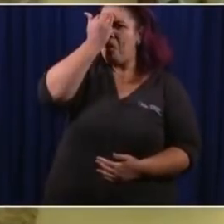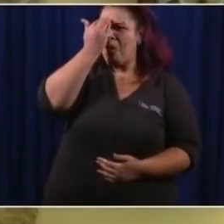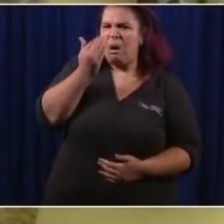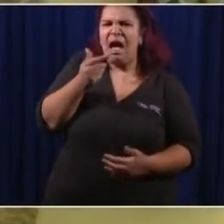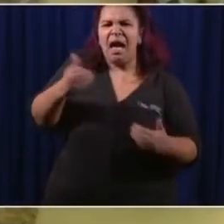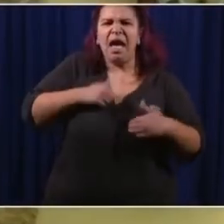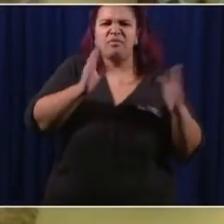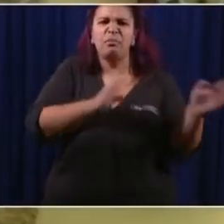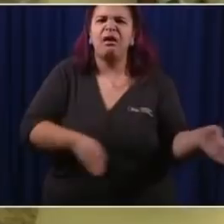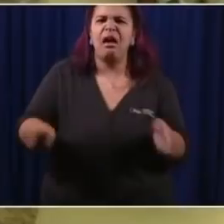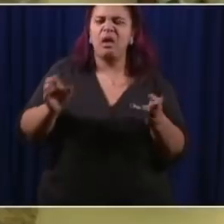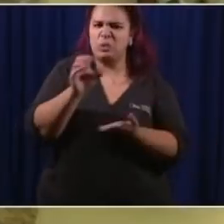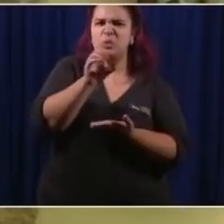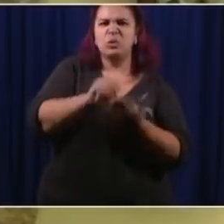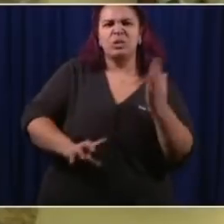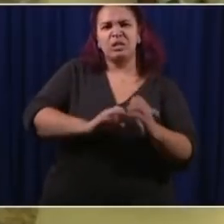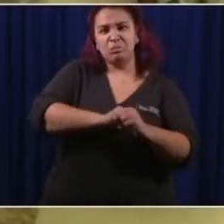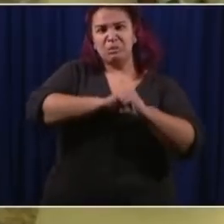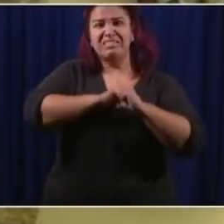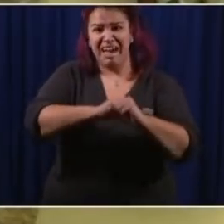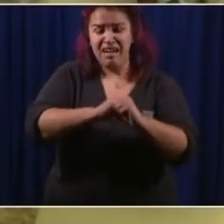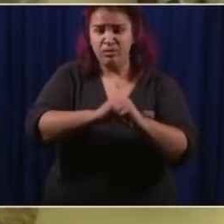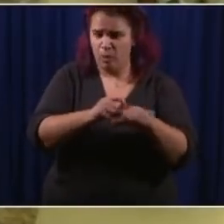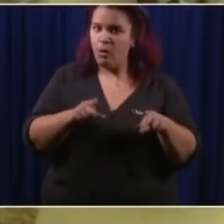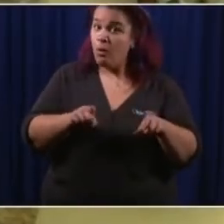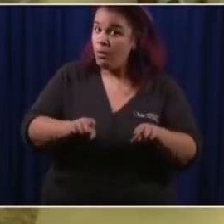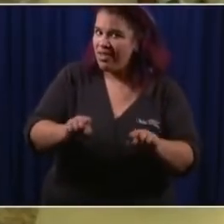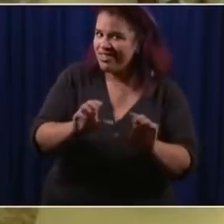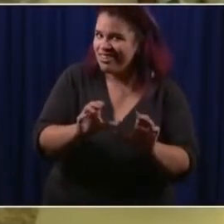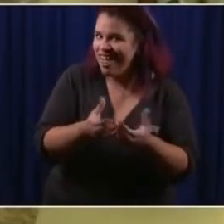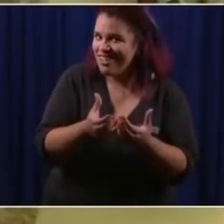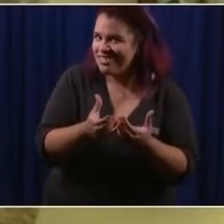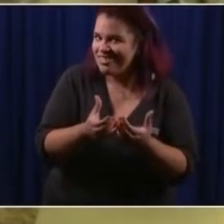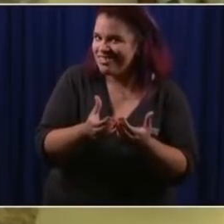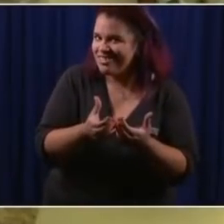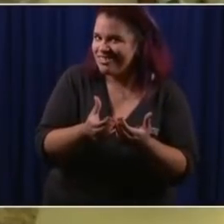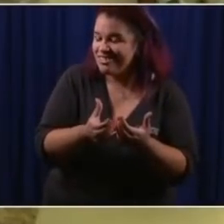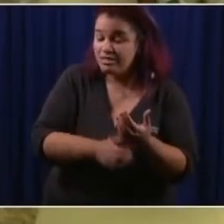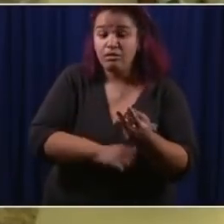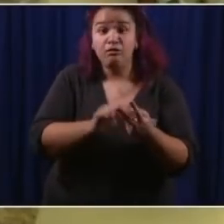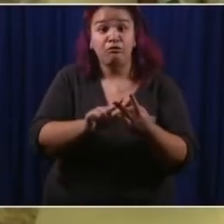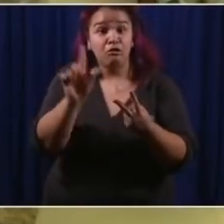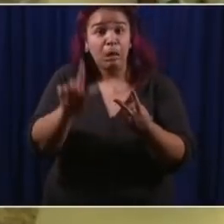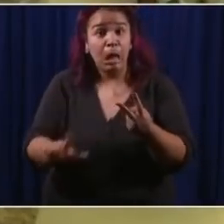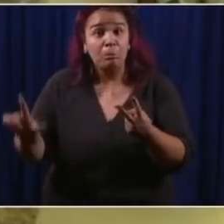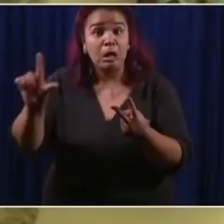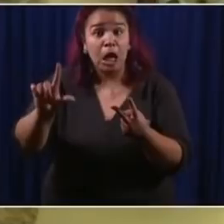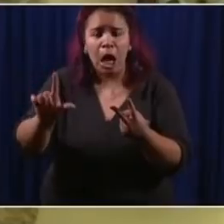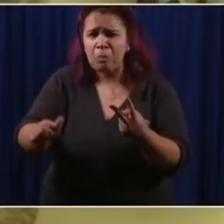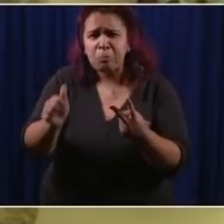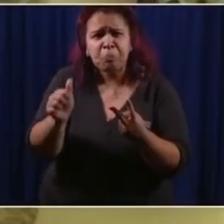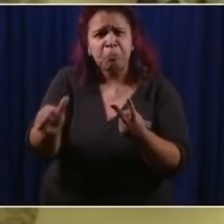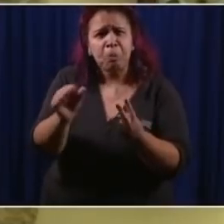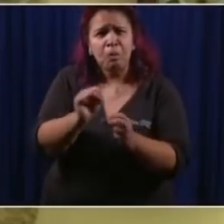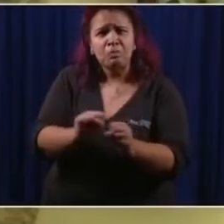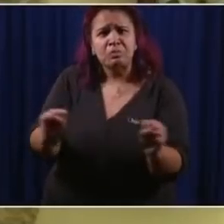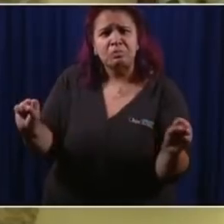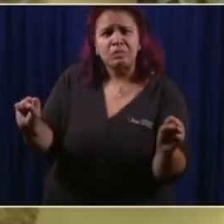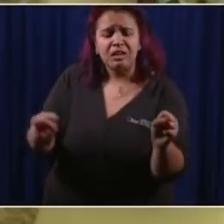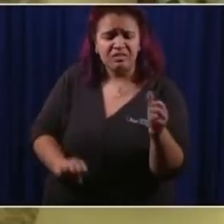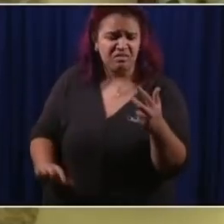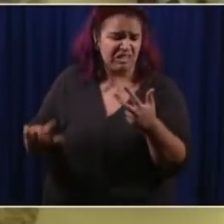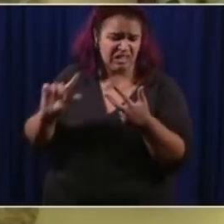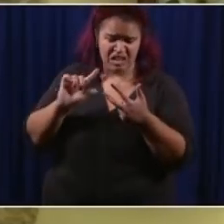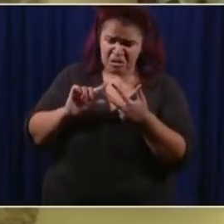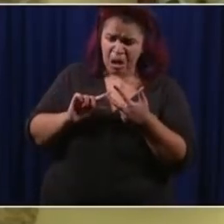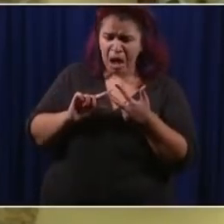plan. You'll protect your students when they're in class. You'll protect them in the library. You'll protect them probably